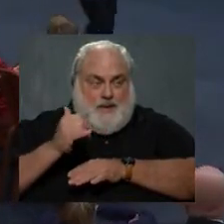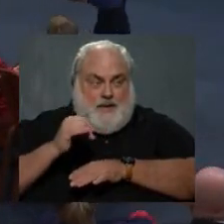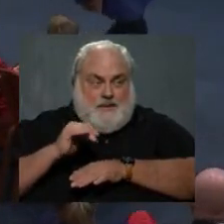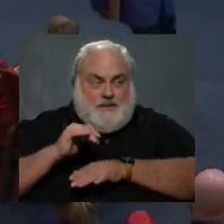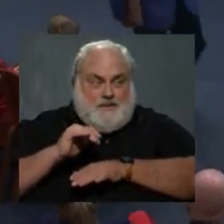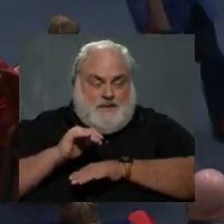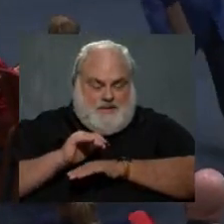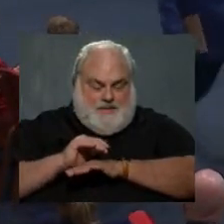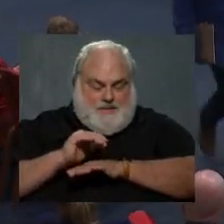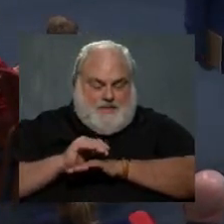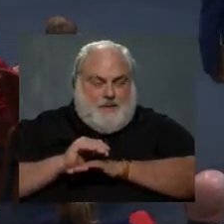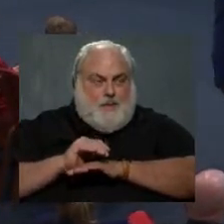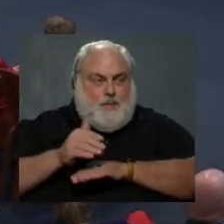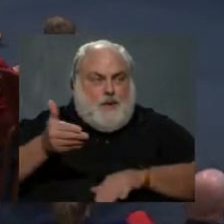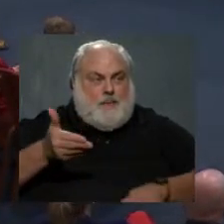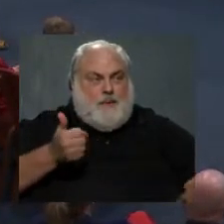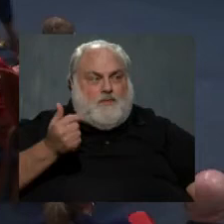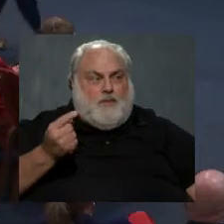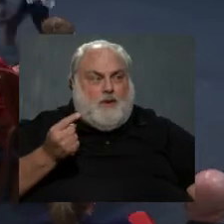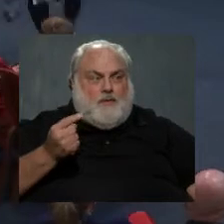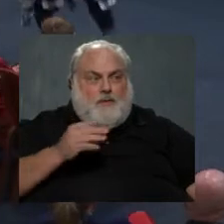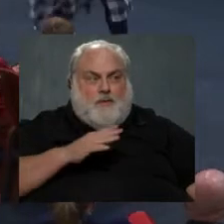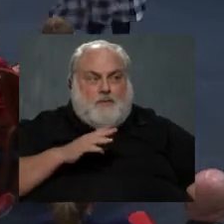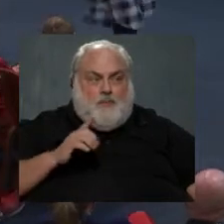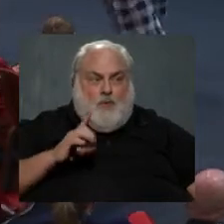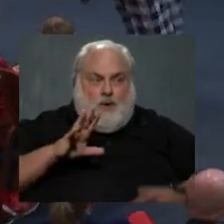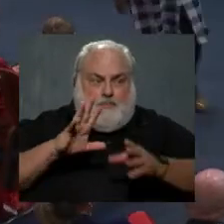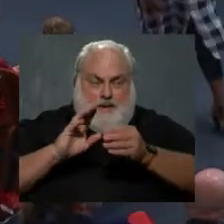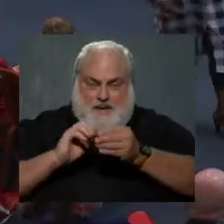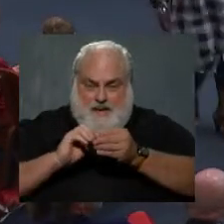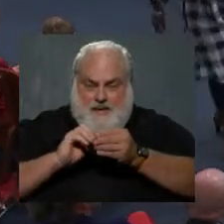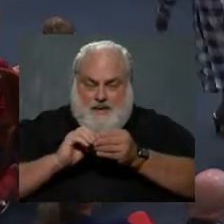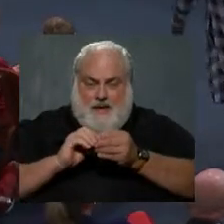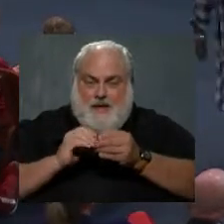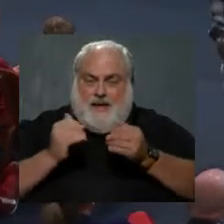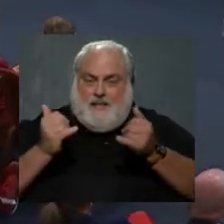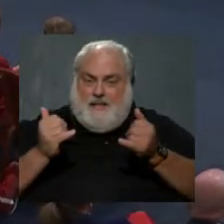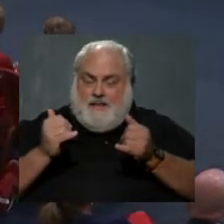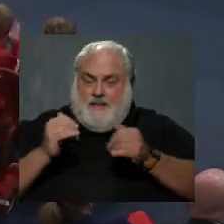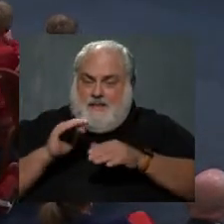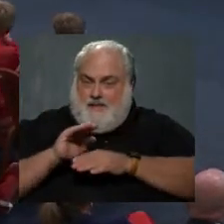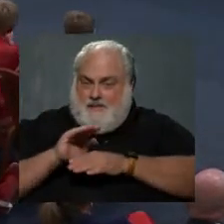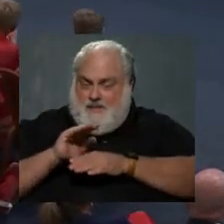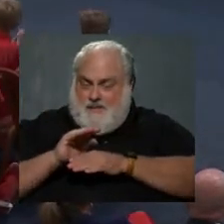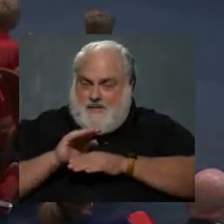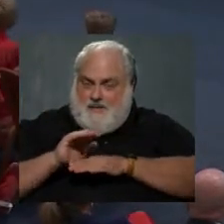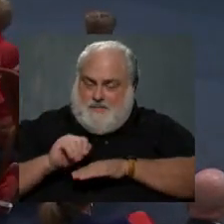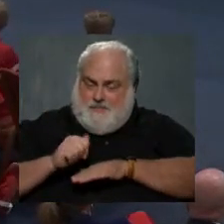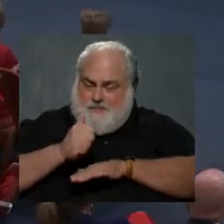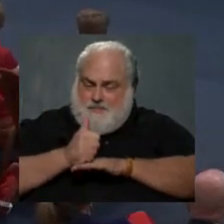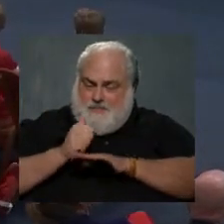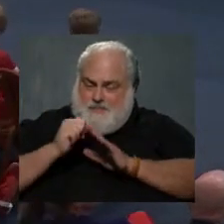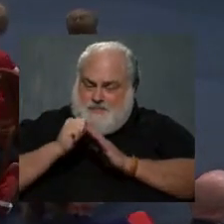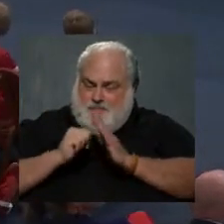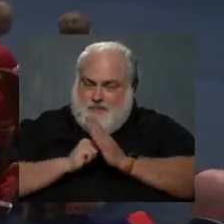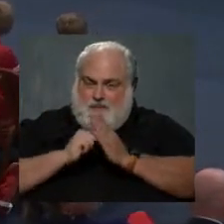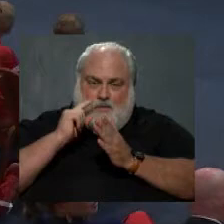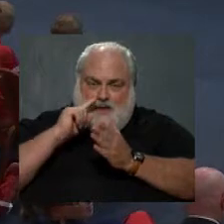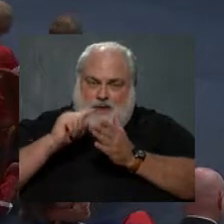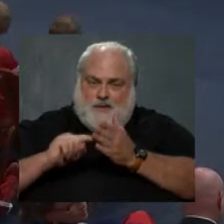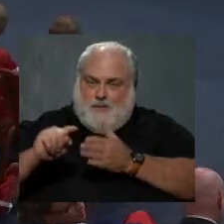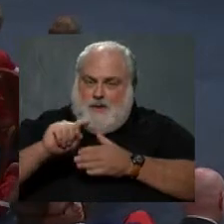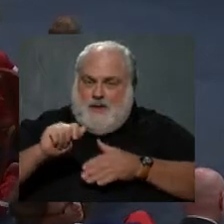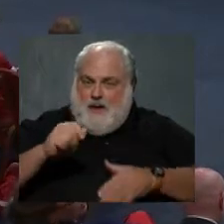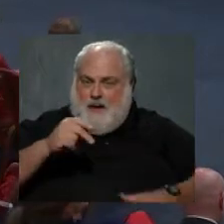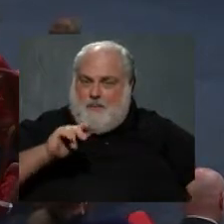I want to welcome everybody to the Board of Directors meeting. And this meeting is to set the agenda for the April